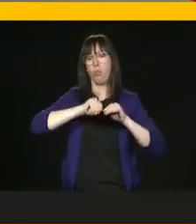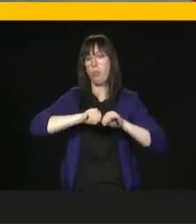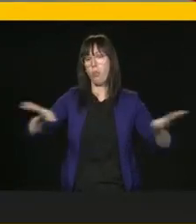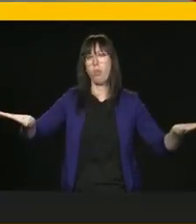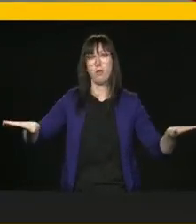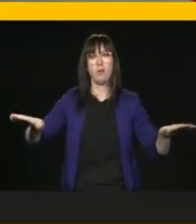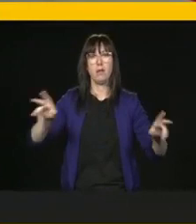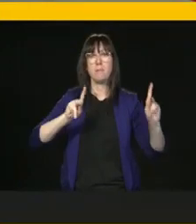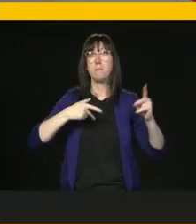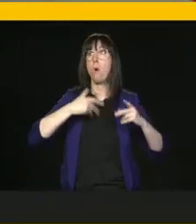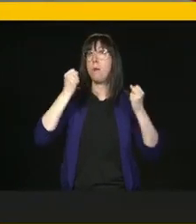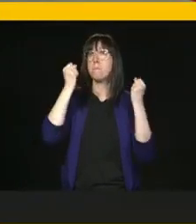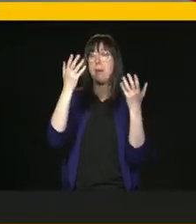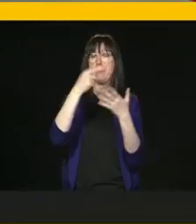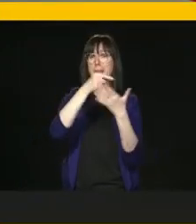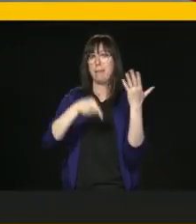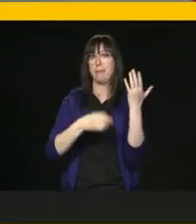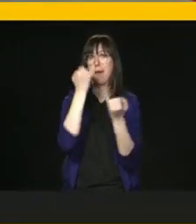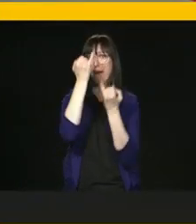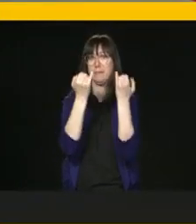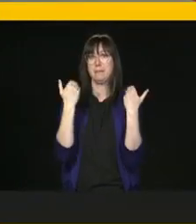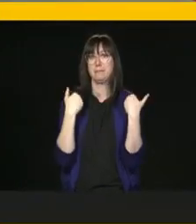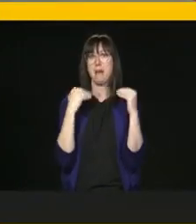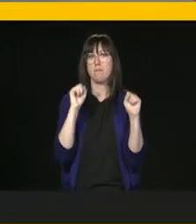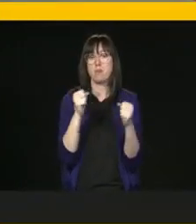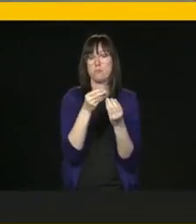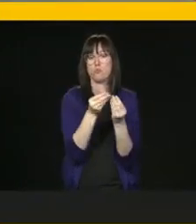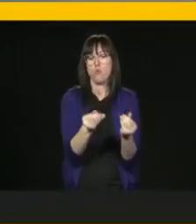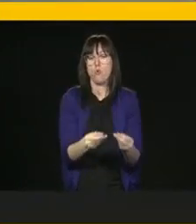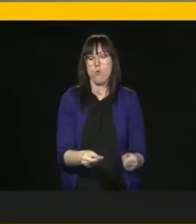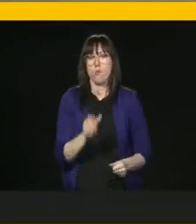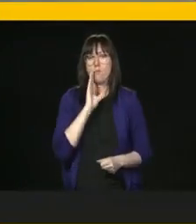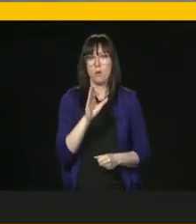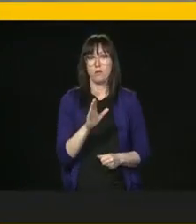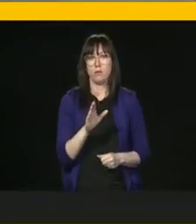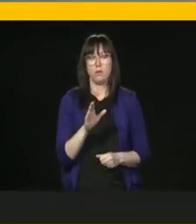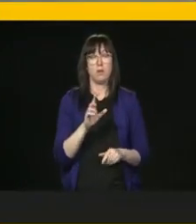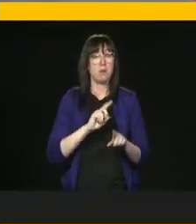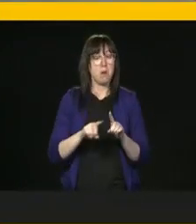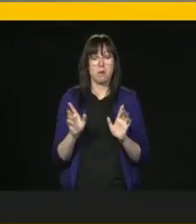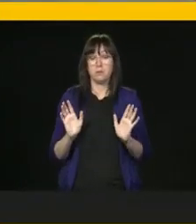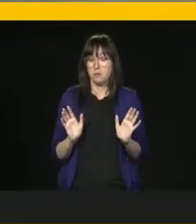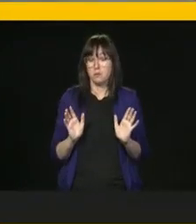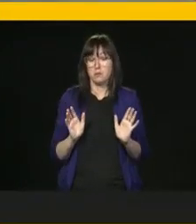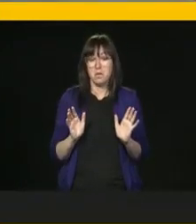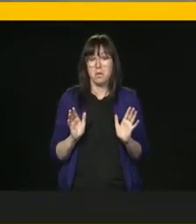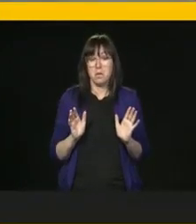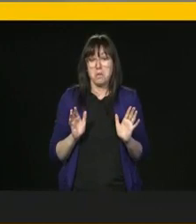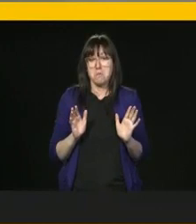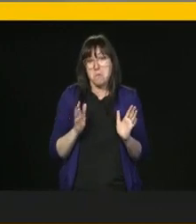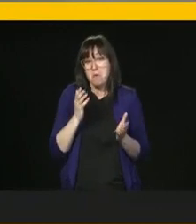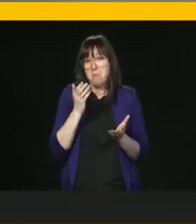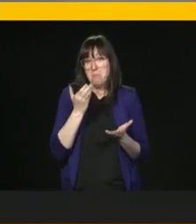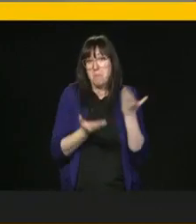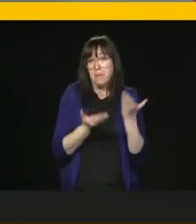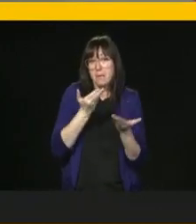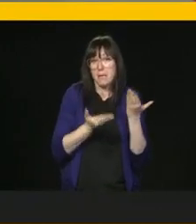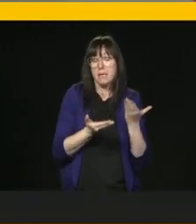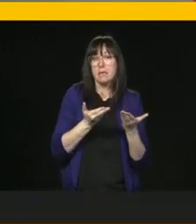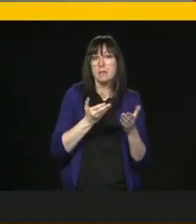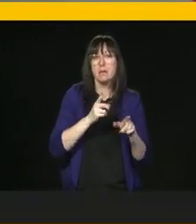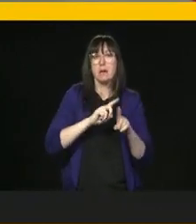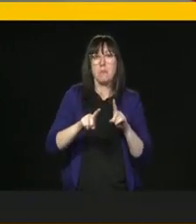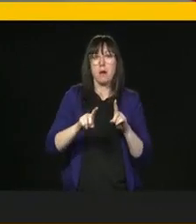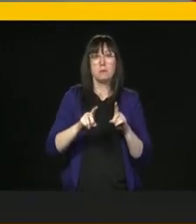think might work. We can't rule out the fact that they don't work. But let's just prioritize the top ones that